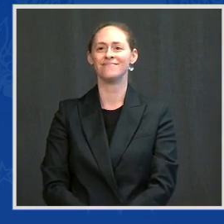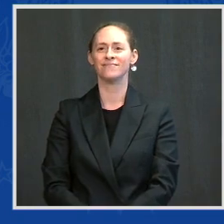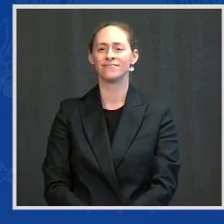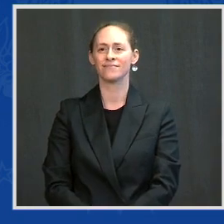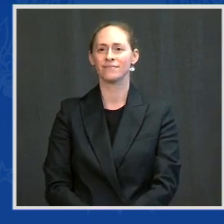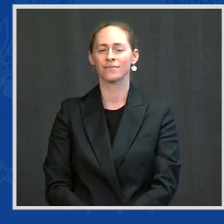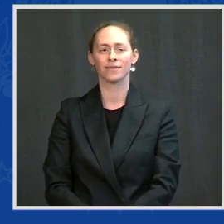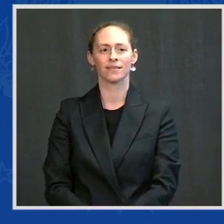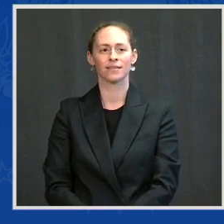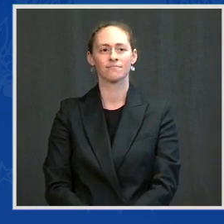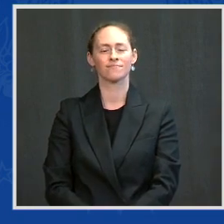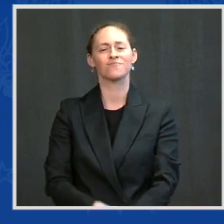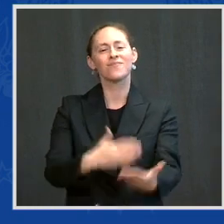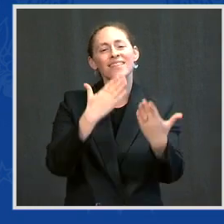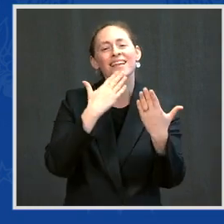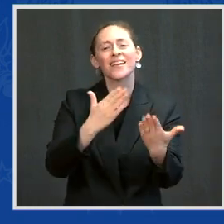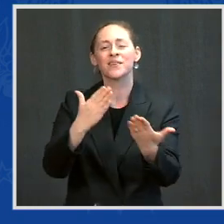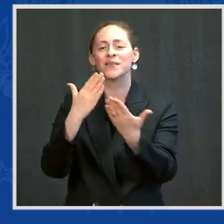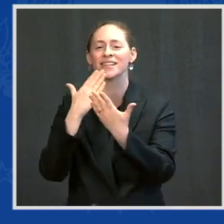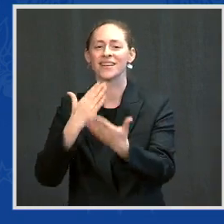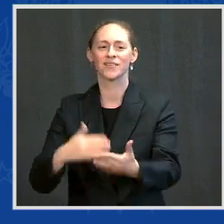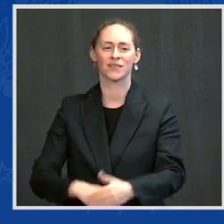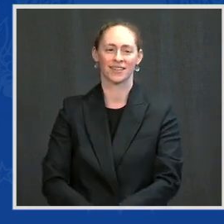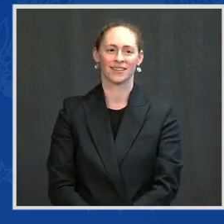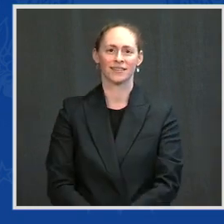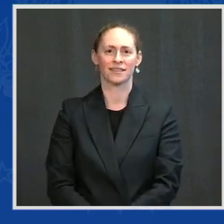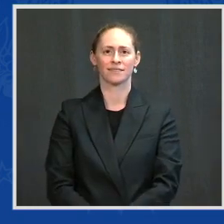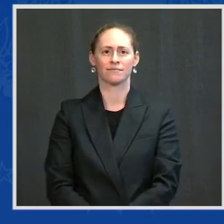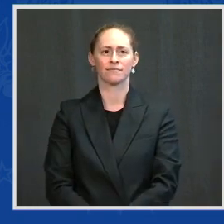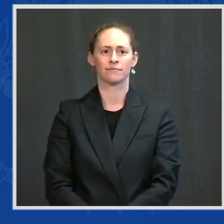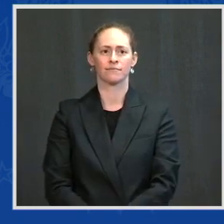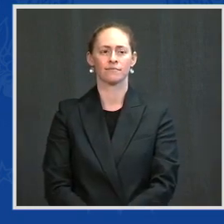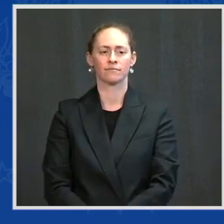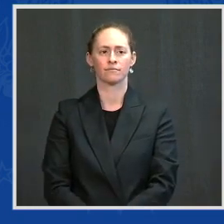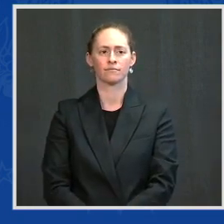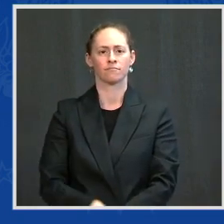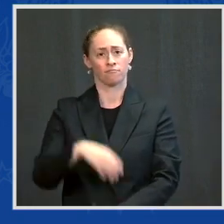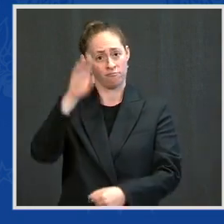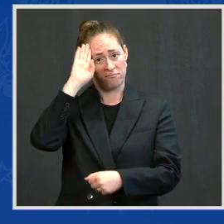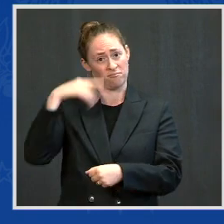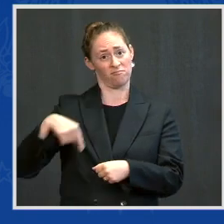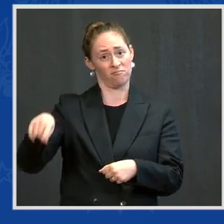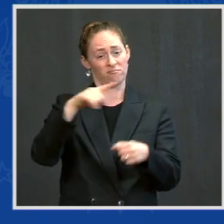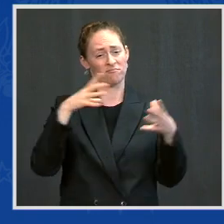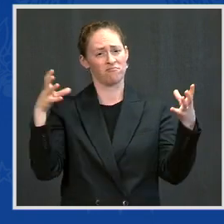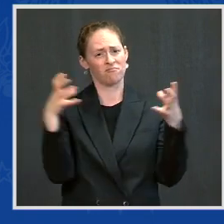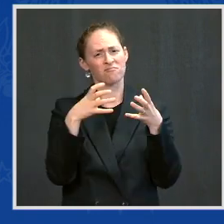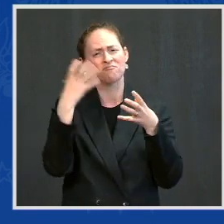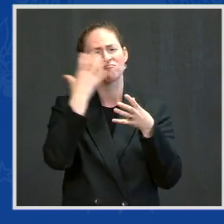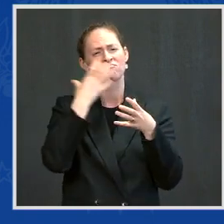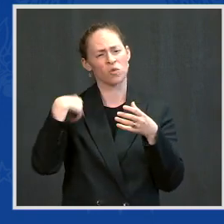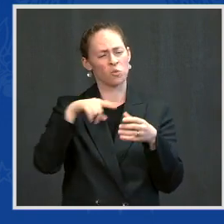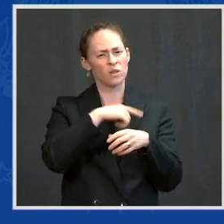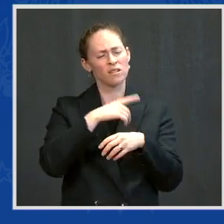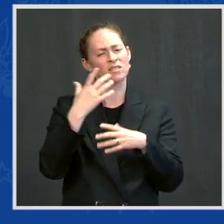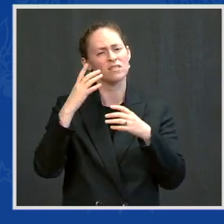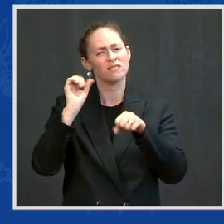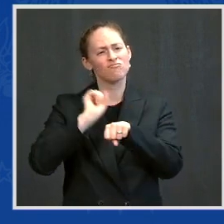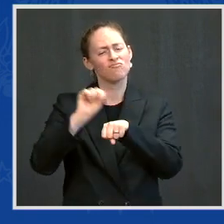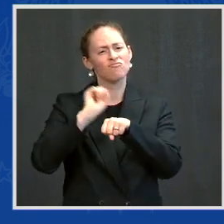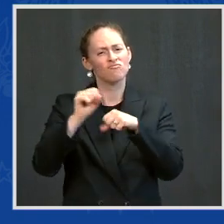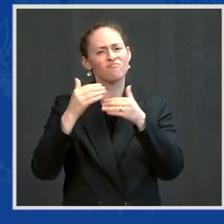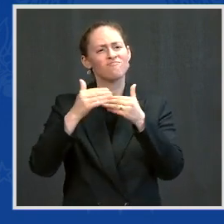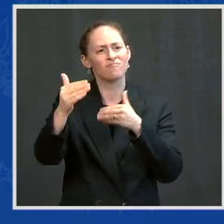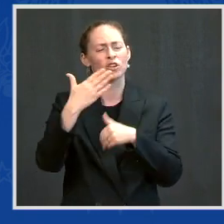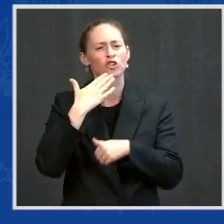Thank you, thank you, thank you, and I think we'll do great work together. These new investments are going to create thousands of good-paying jobs and